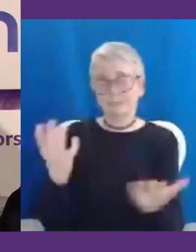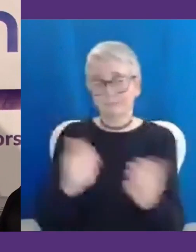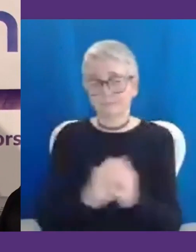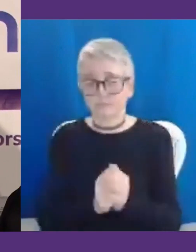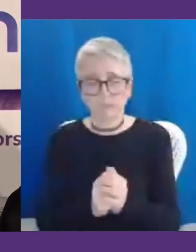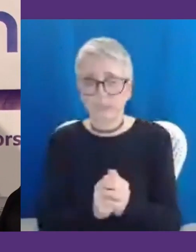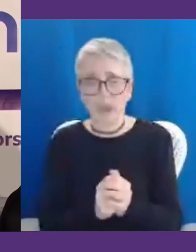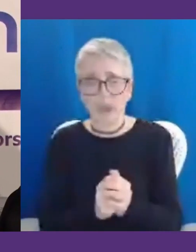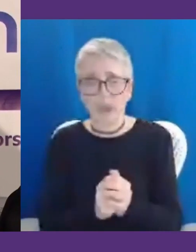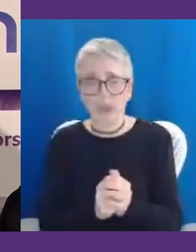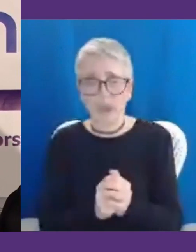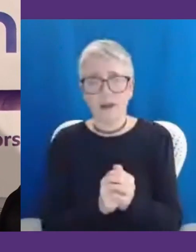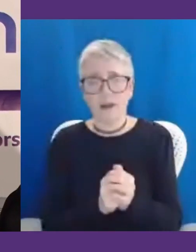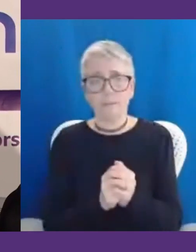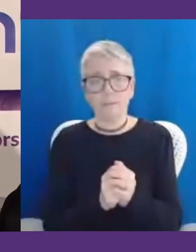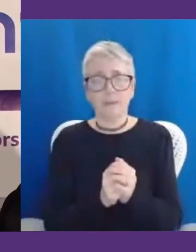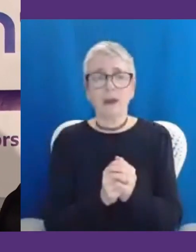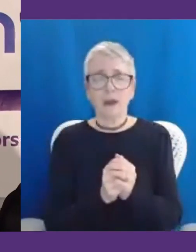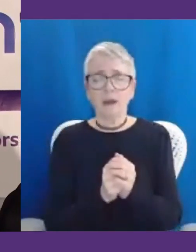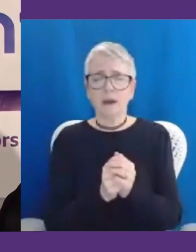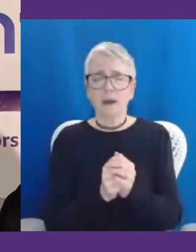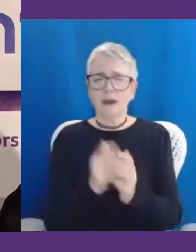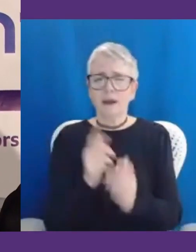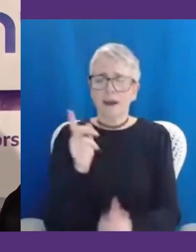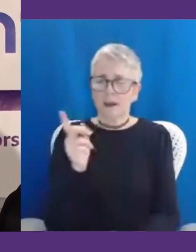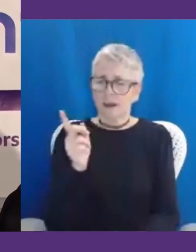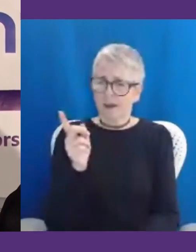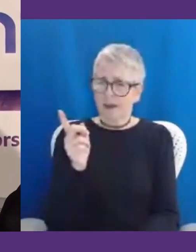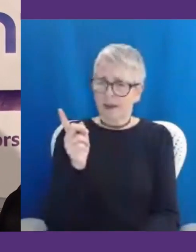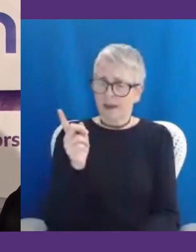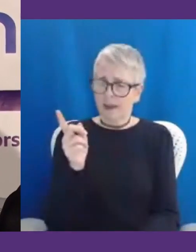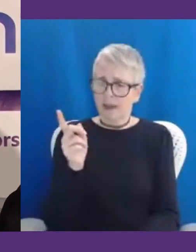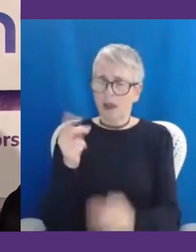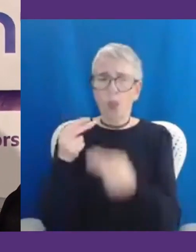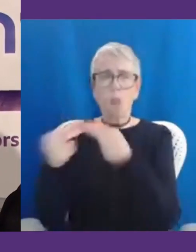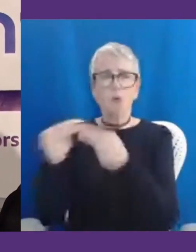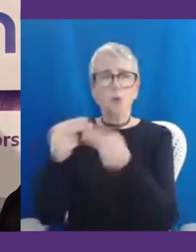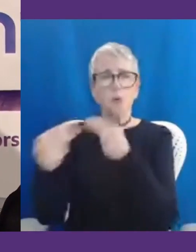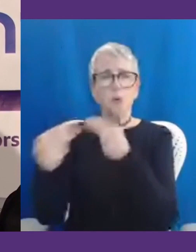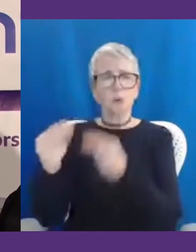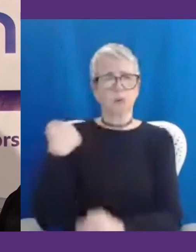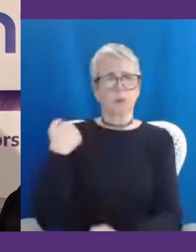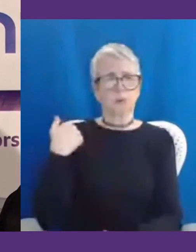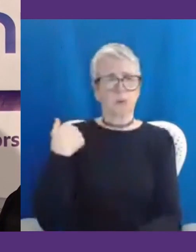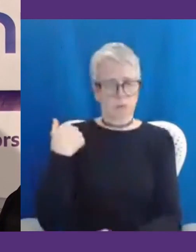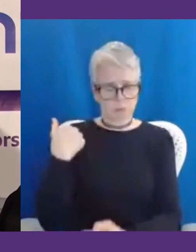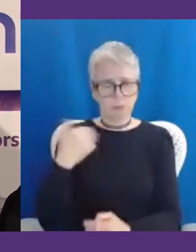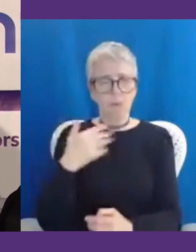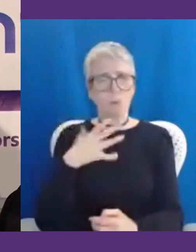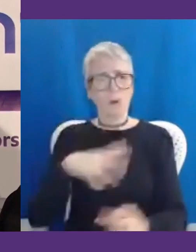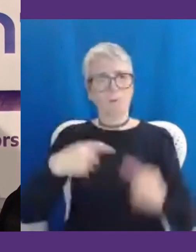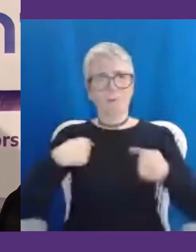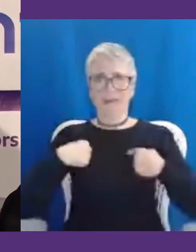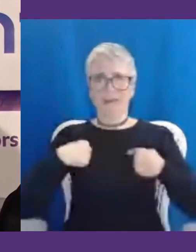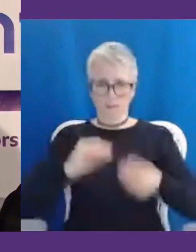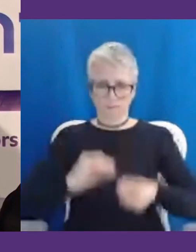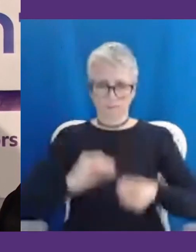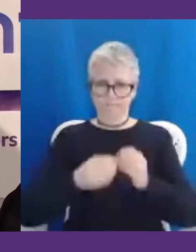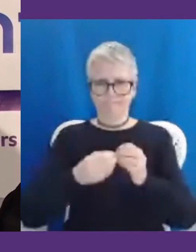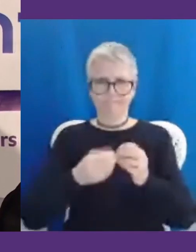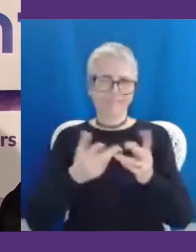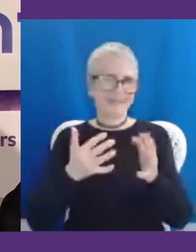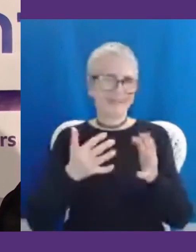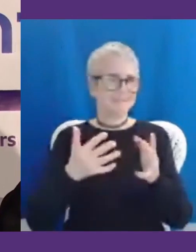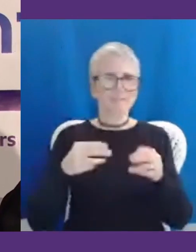by News to write a style guide for the titles